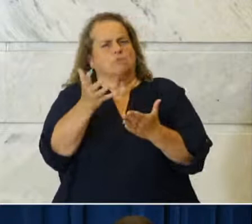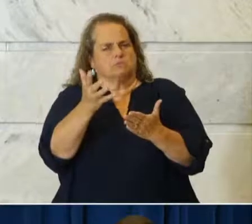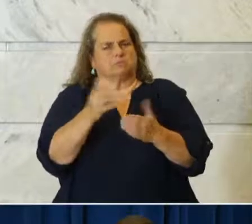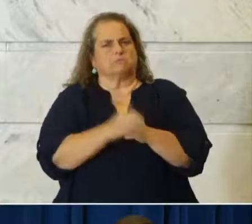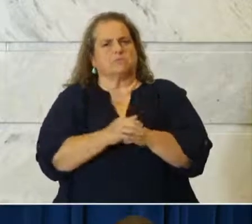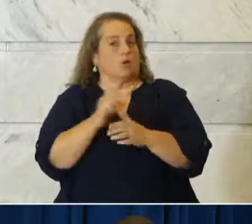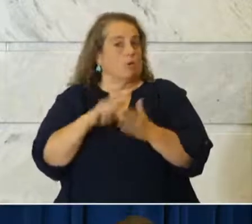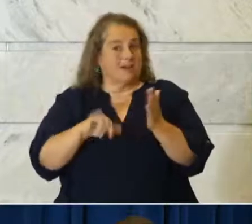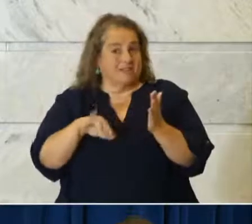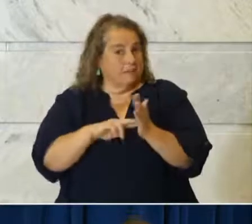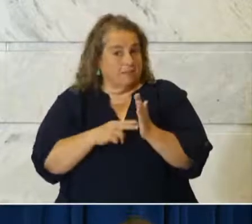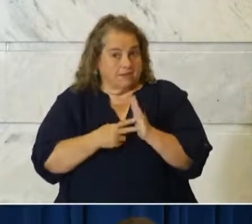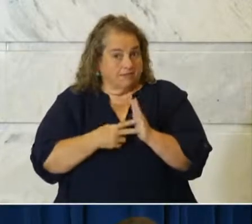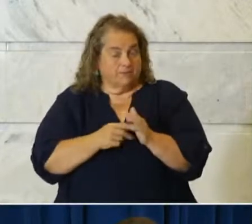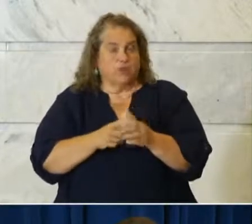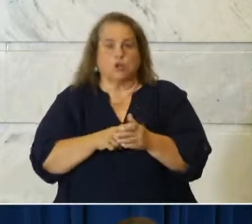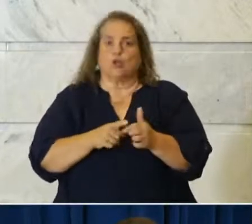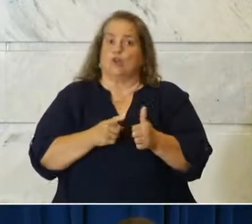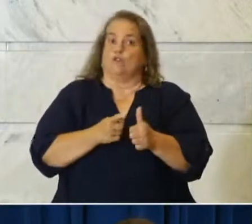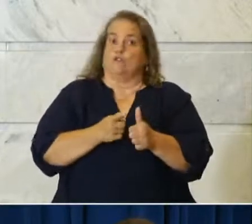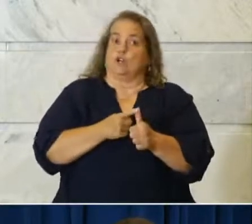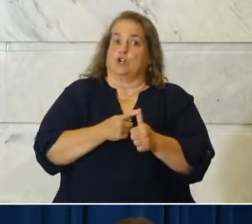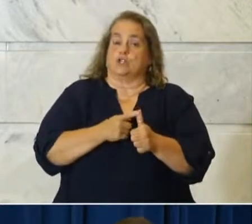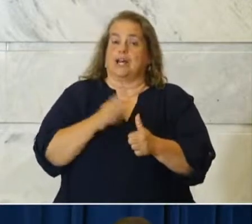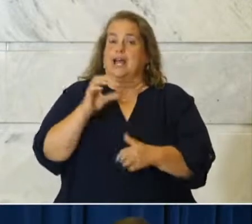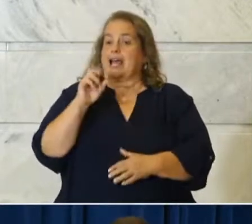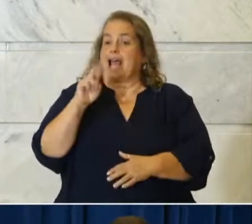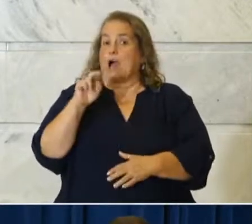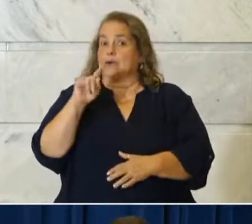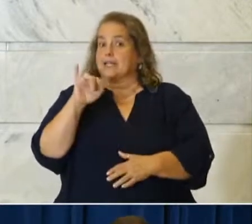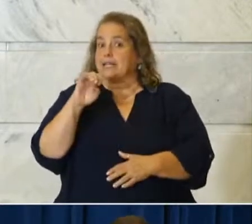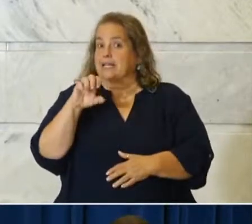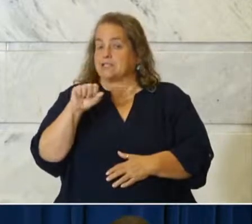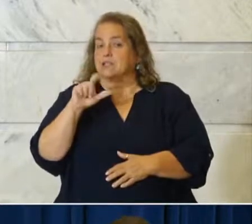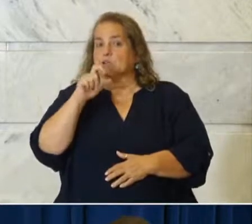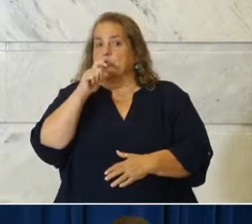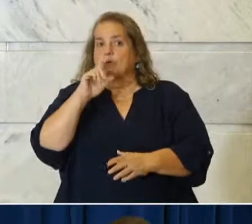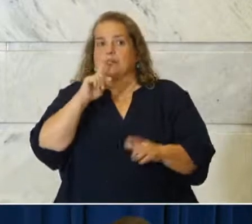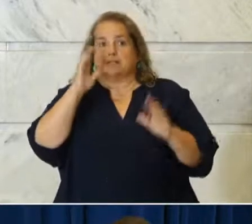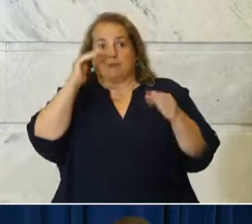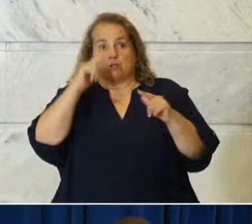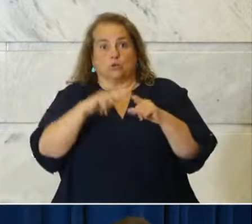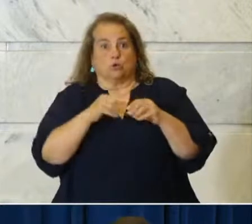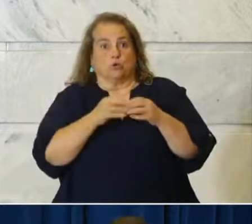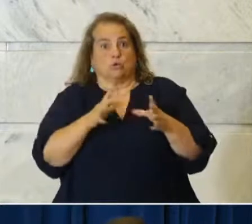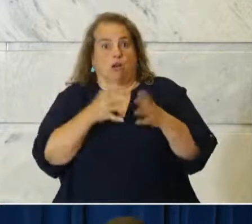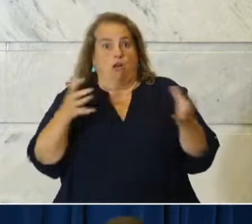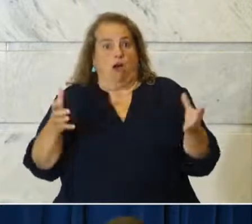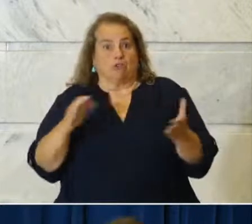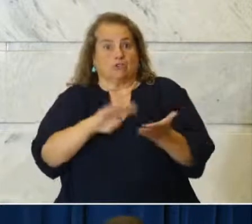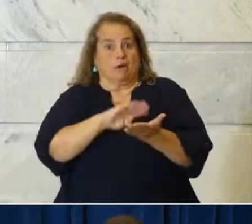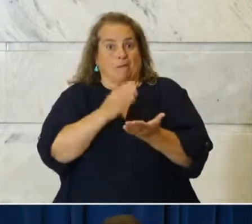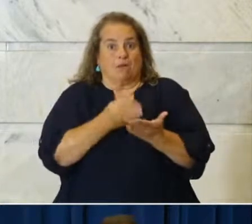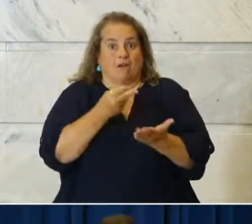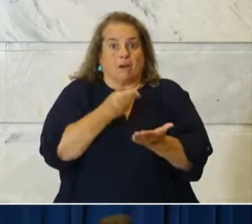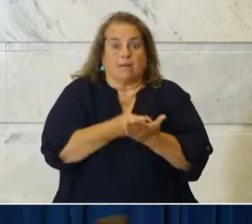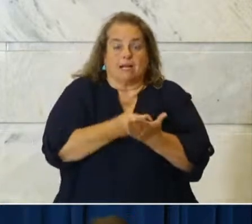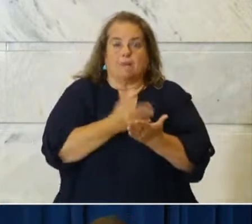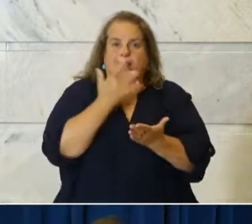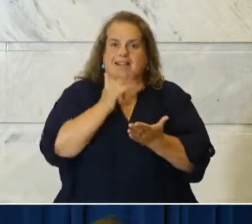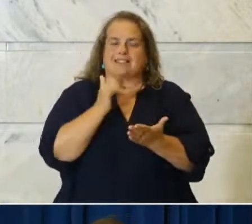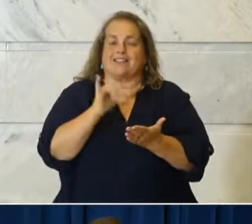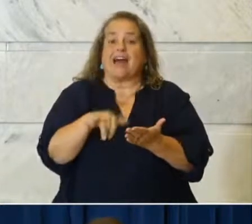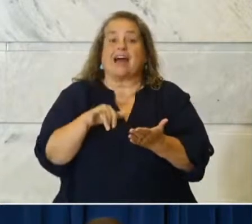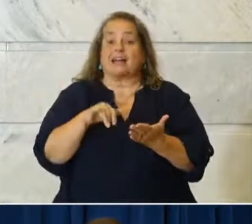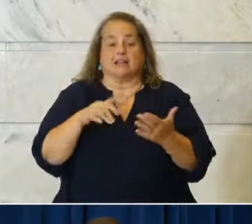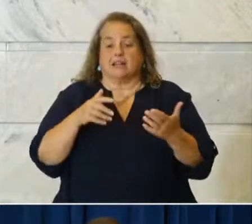means counties. Counties were expecting to lose a very large amount of money because there are shared dollars that work.